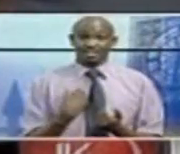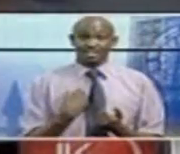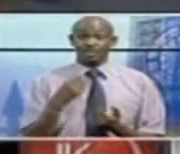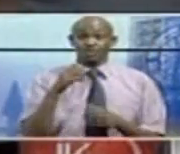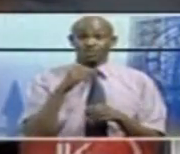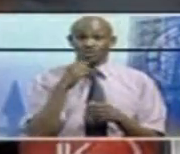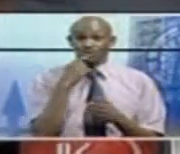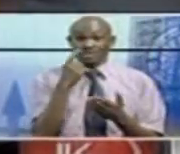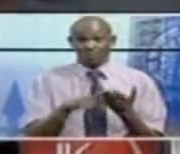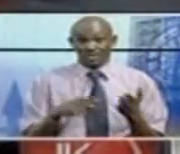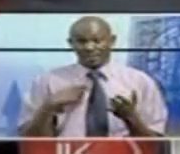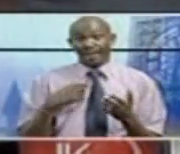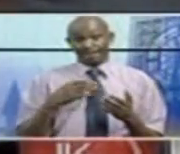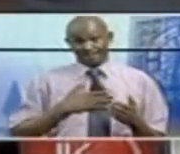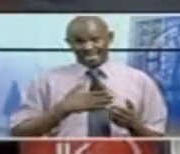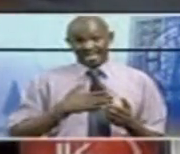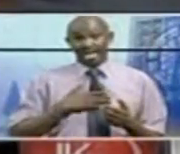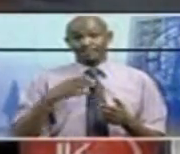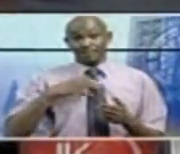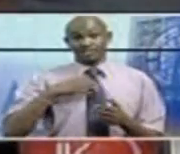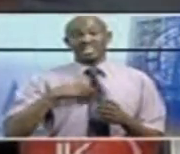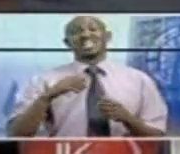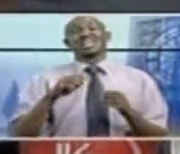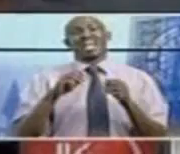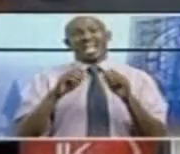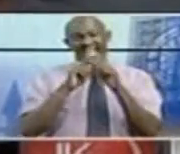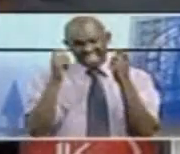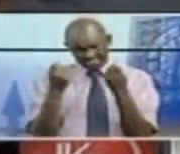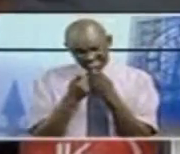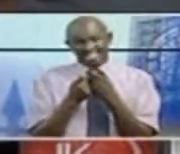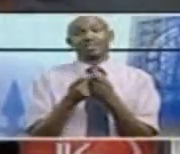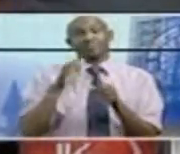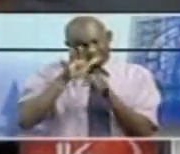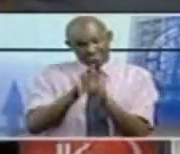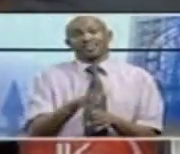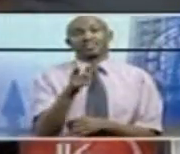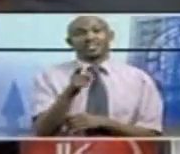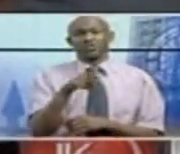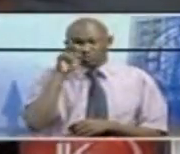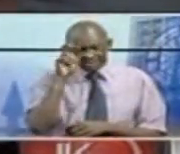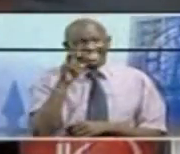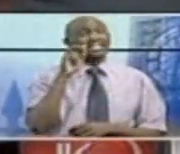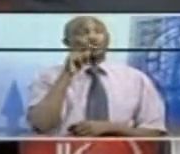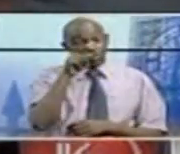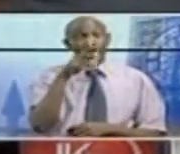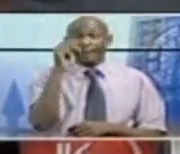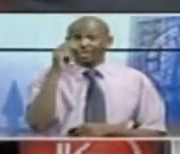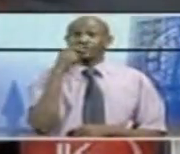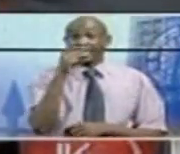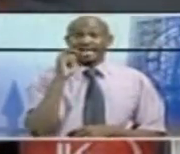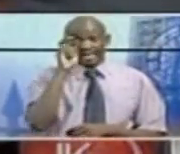have just called me and my people ethnic bigots. You, Kabando, can you look at Kenyans in the eye and tell me